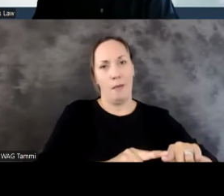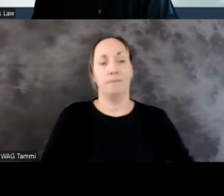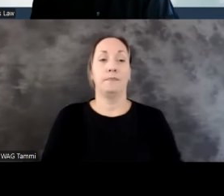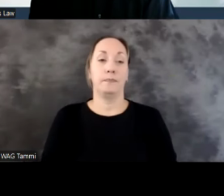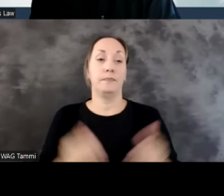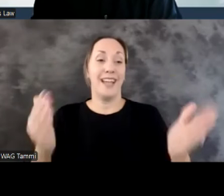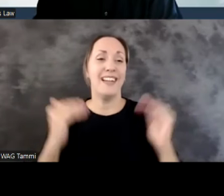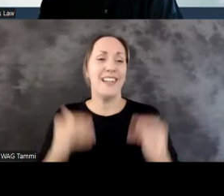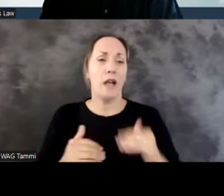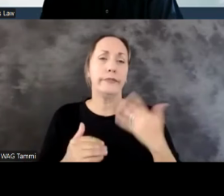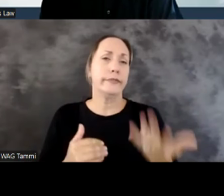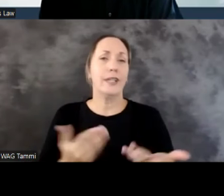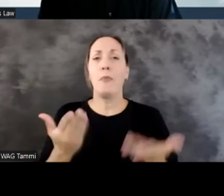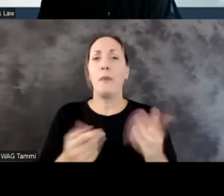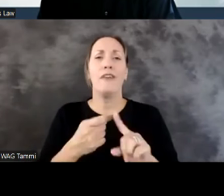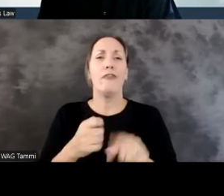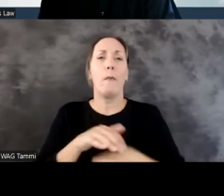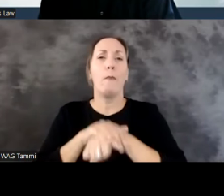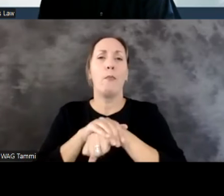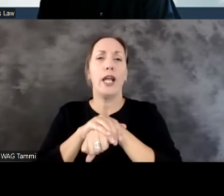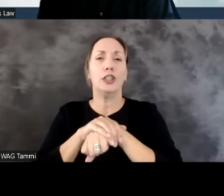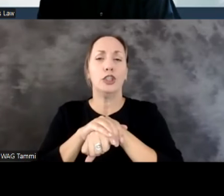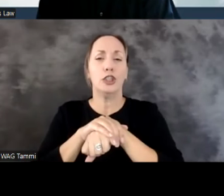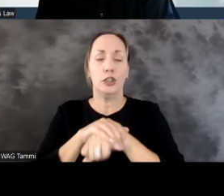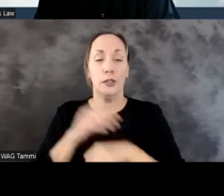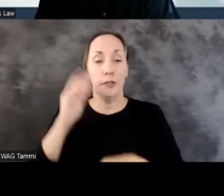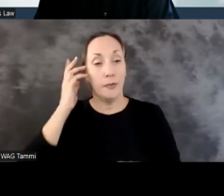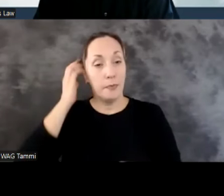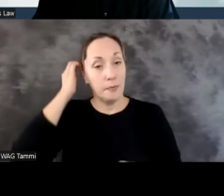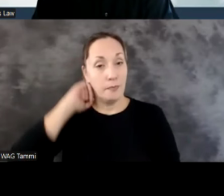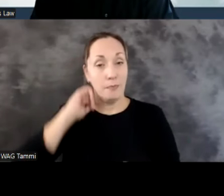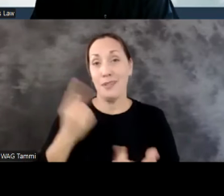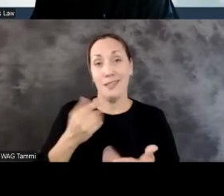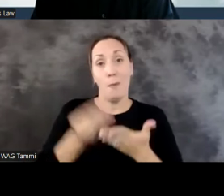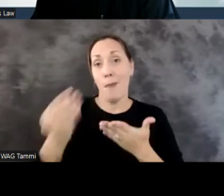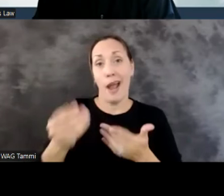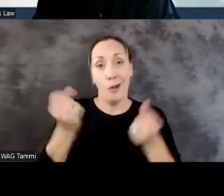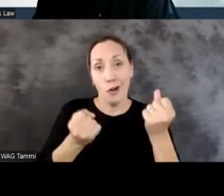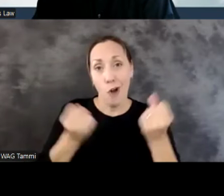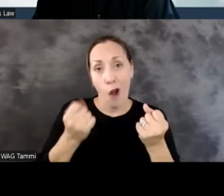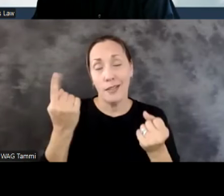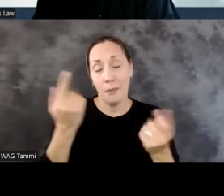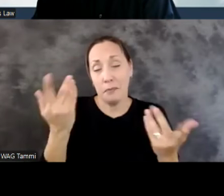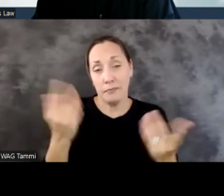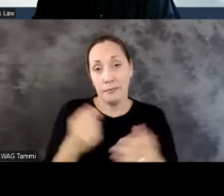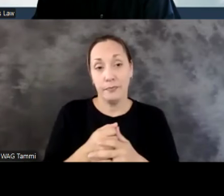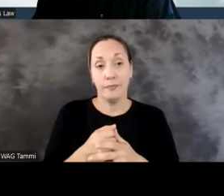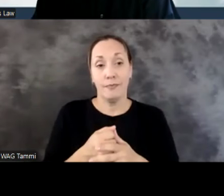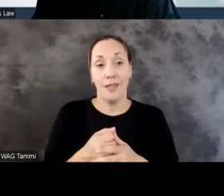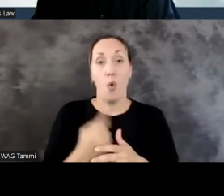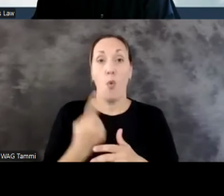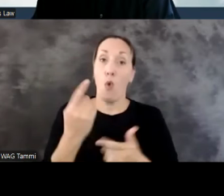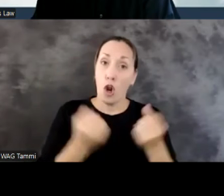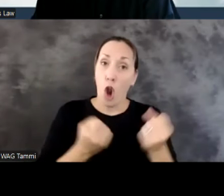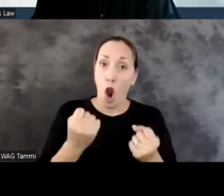Next one is probably from a British site. Maybe somebody's buying a car or something like this. One